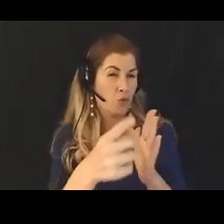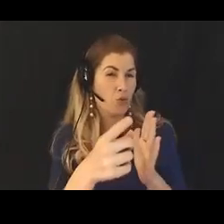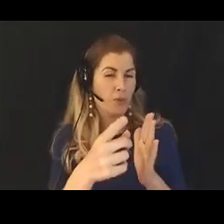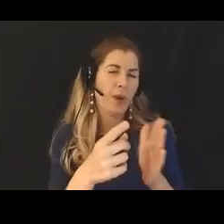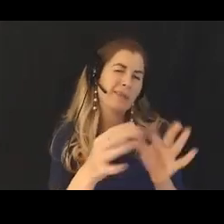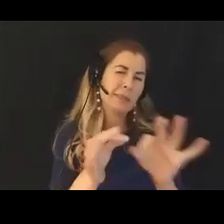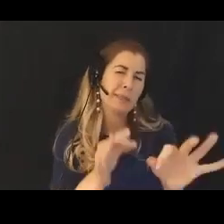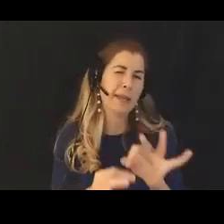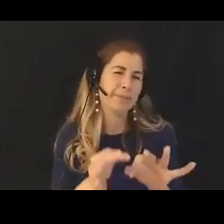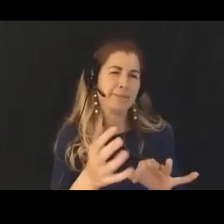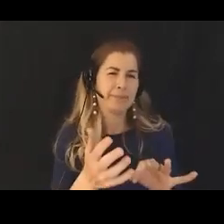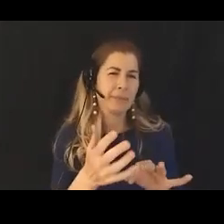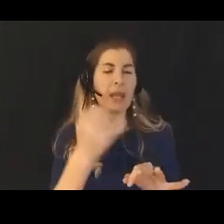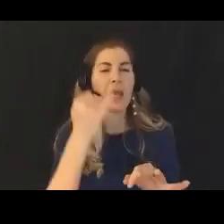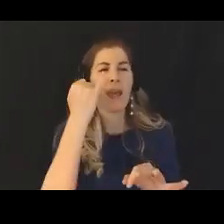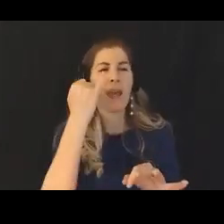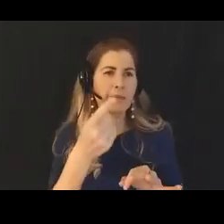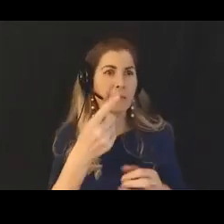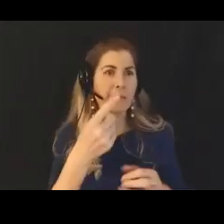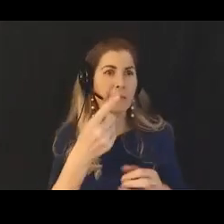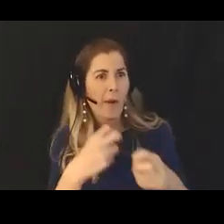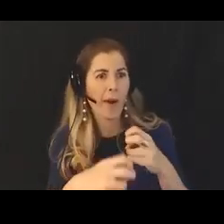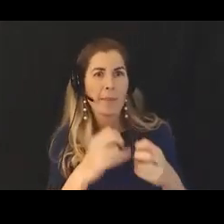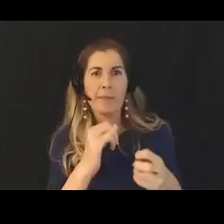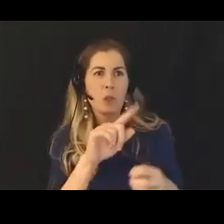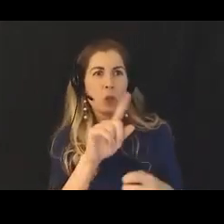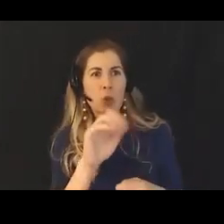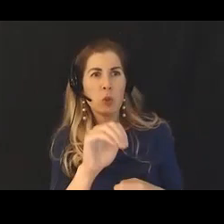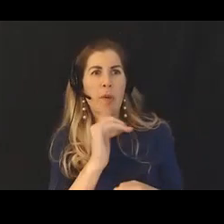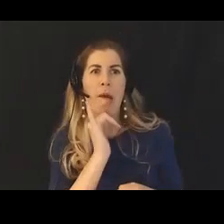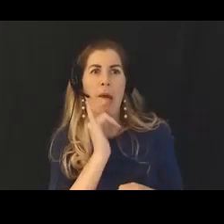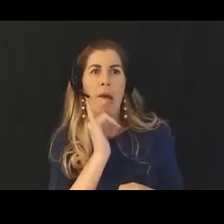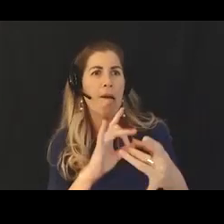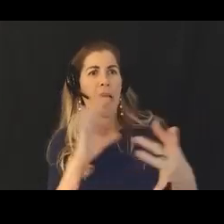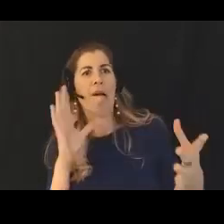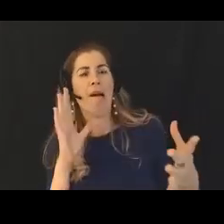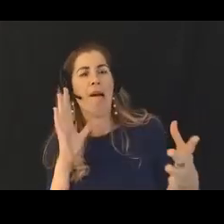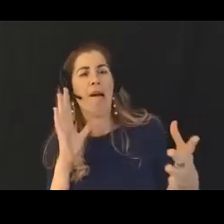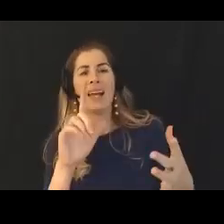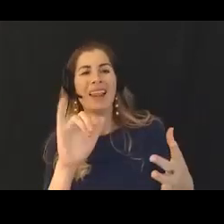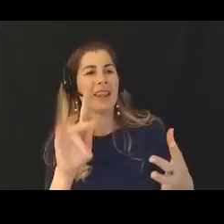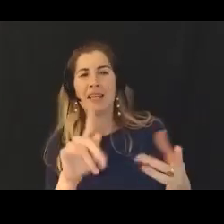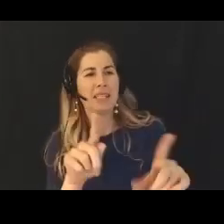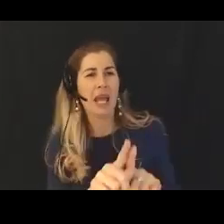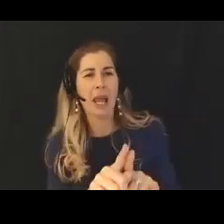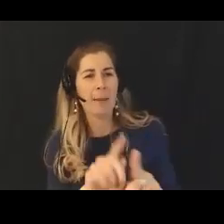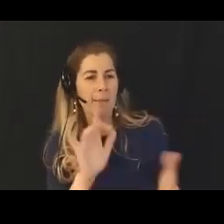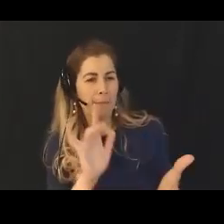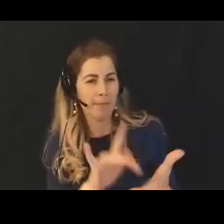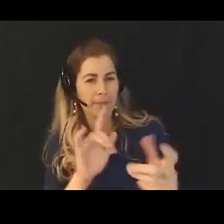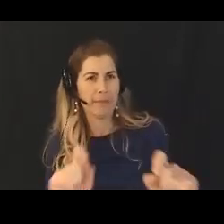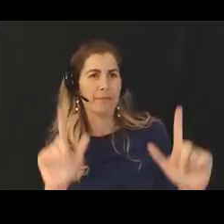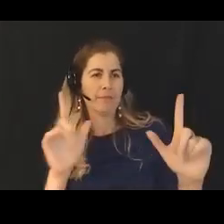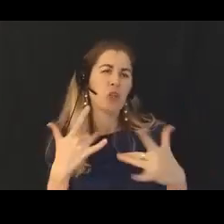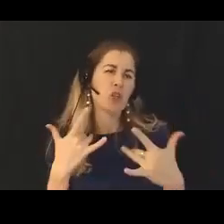to you a little bit about getting troubleshooting. And basically, if you get disconnected, just try using the same link to come back in. Usually that works.